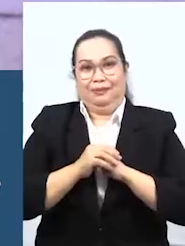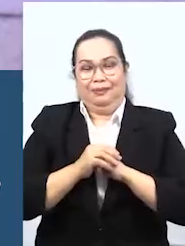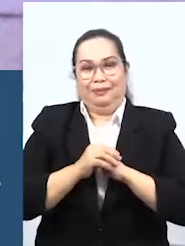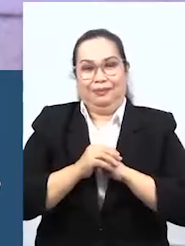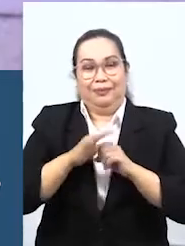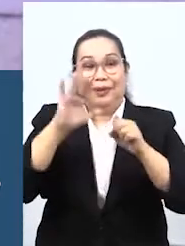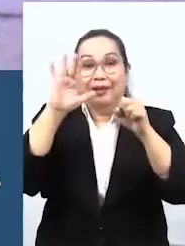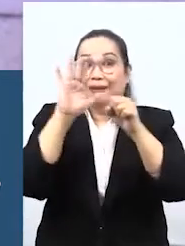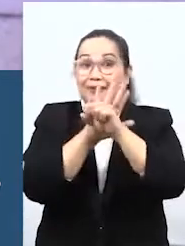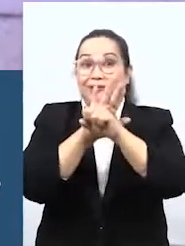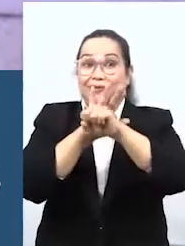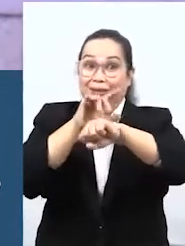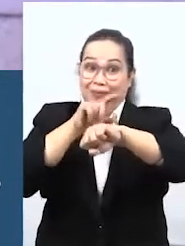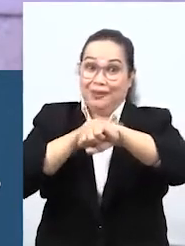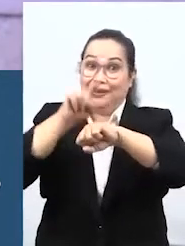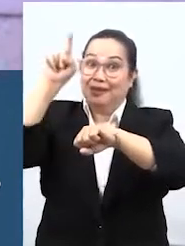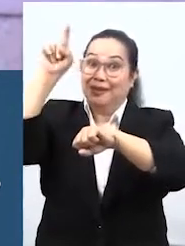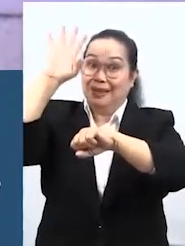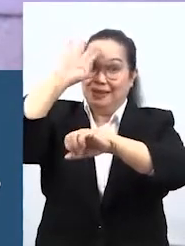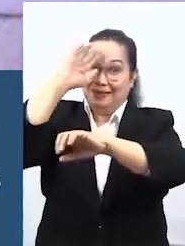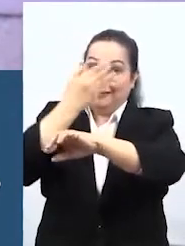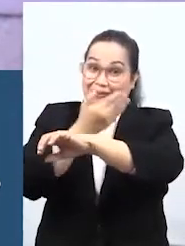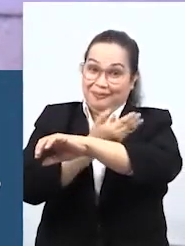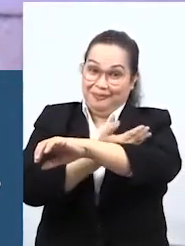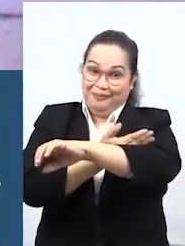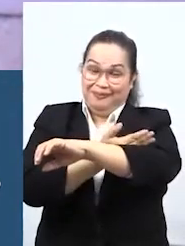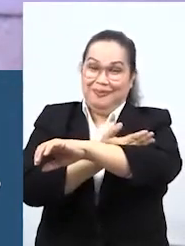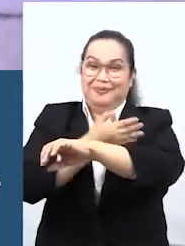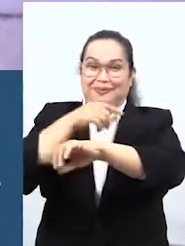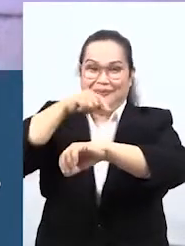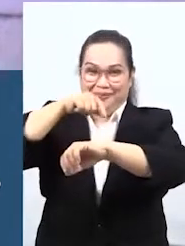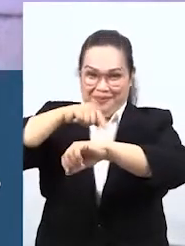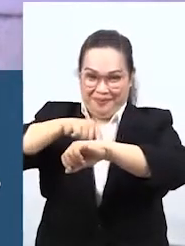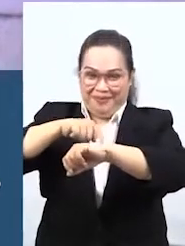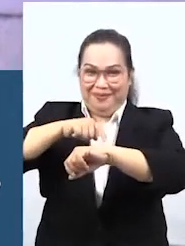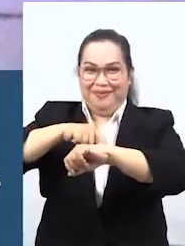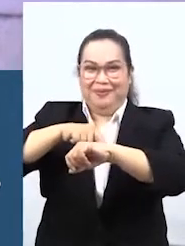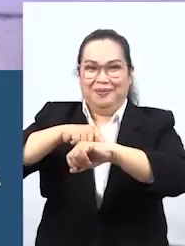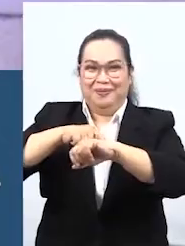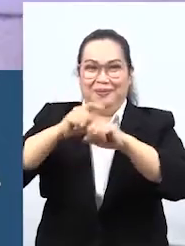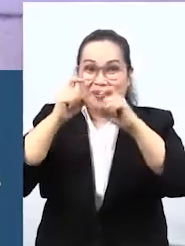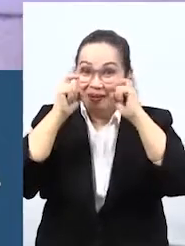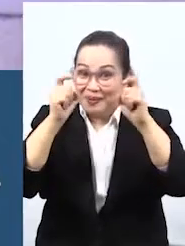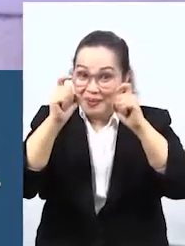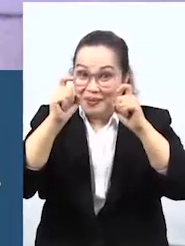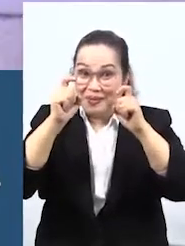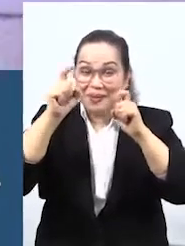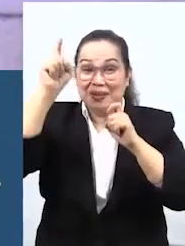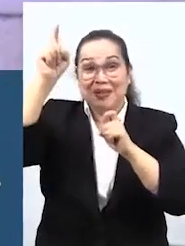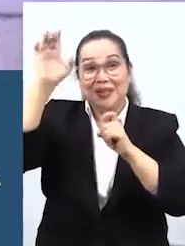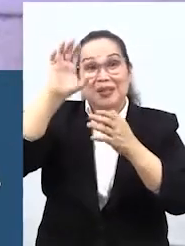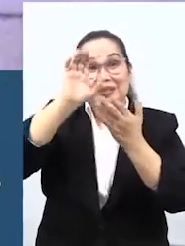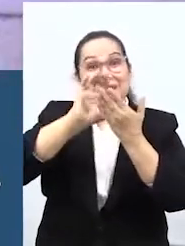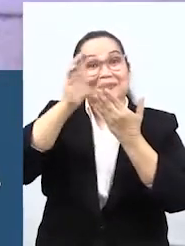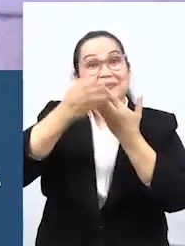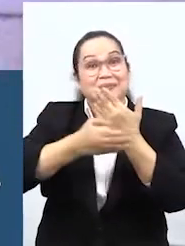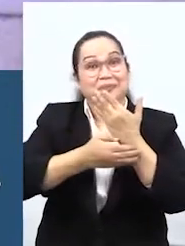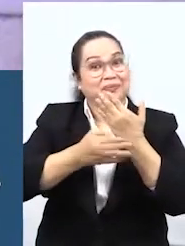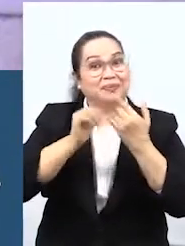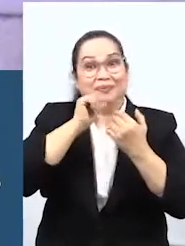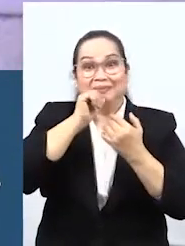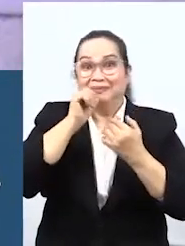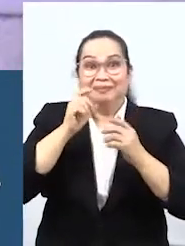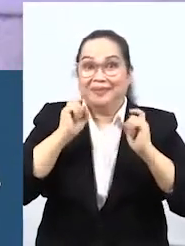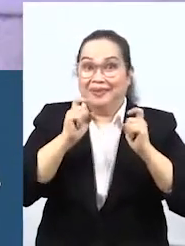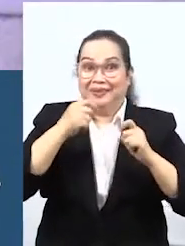in the fullness of time God sent his son gans 4 speed or quickly in God's calendar not speed